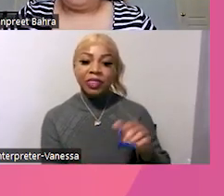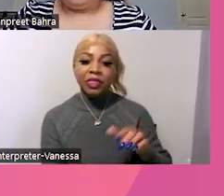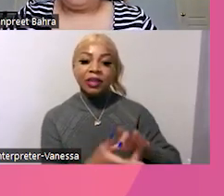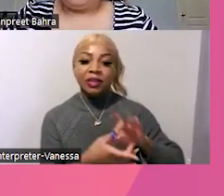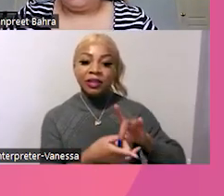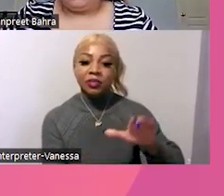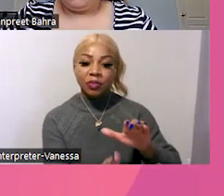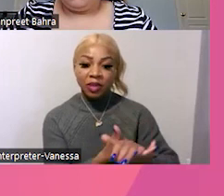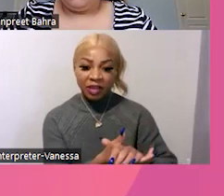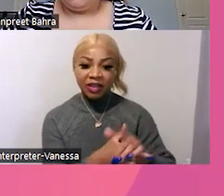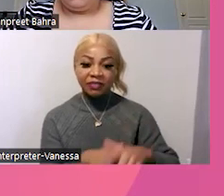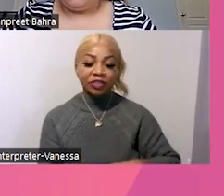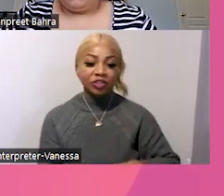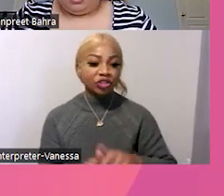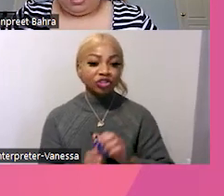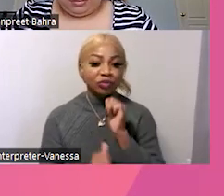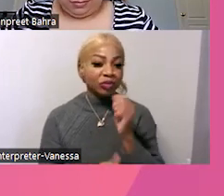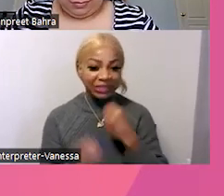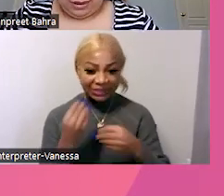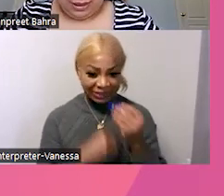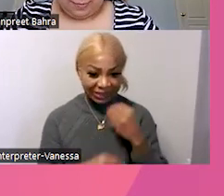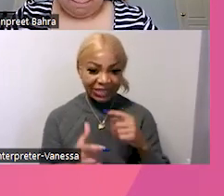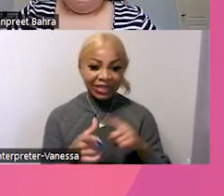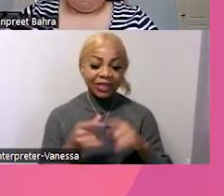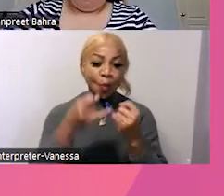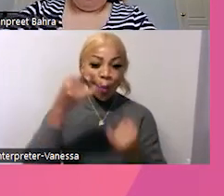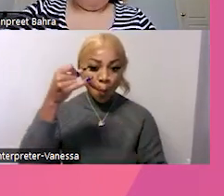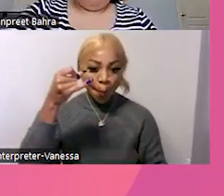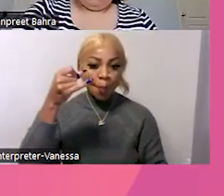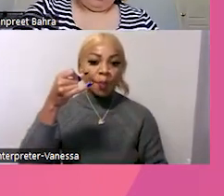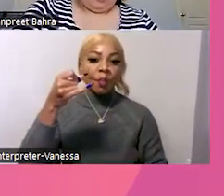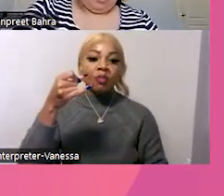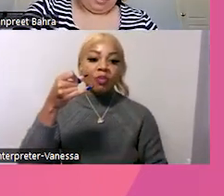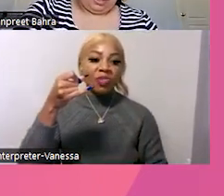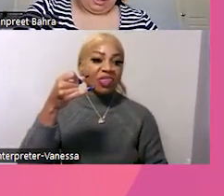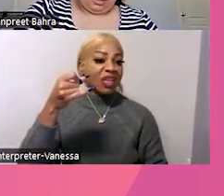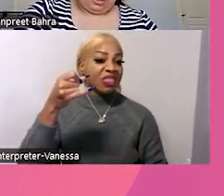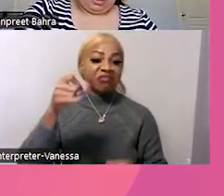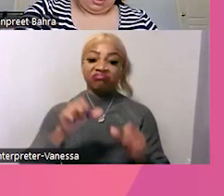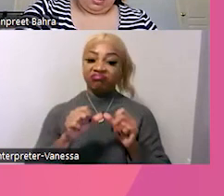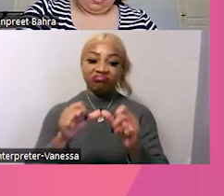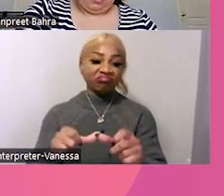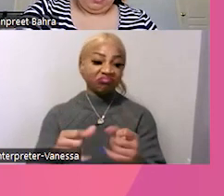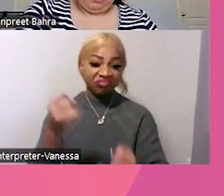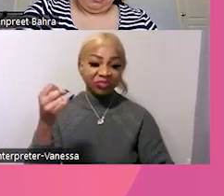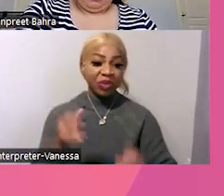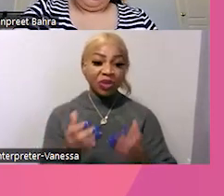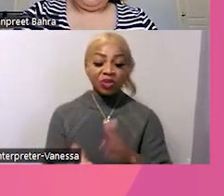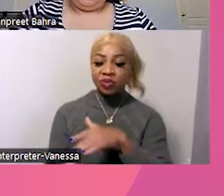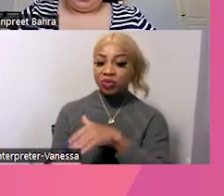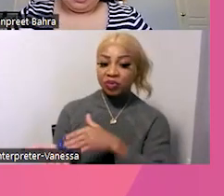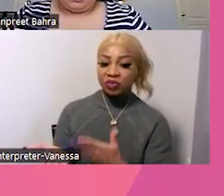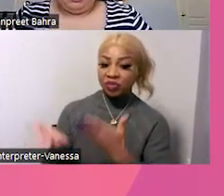how she essentially starved herself, and that's how she was able to lose weight and keep it off. And that was the doctor's suggestion for